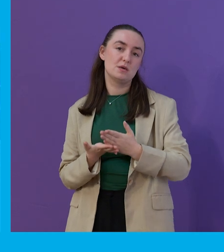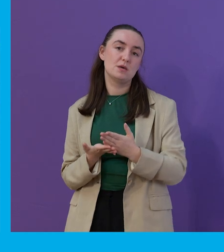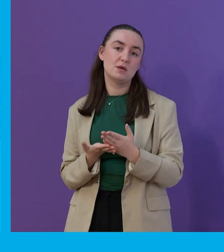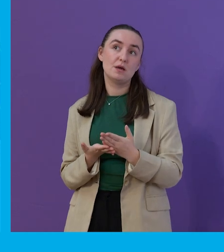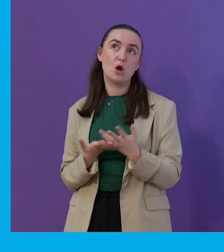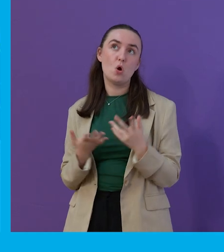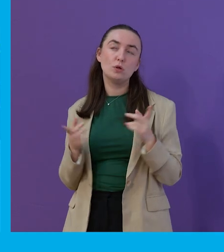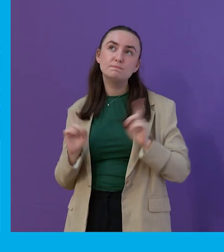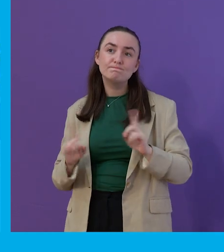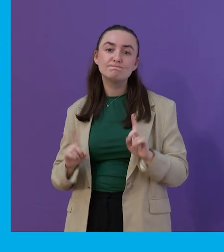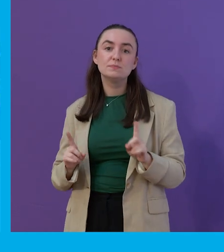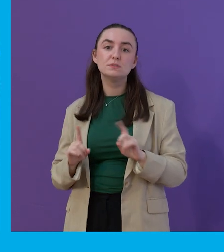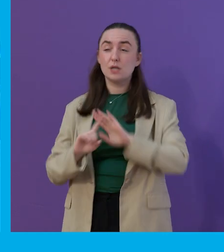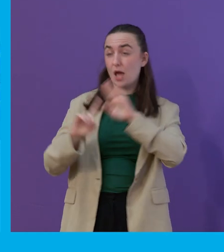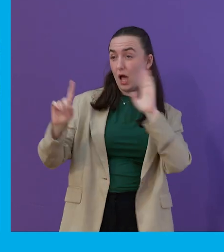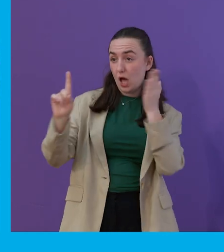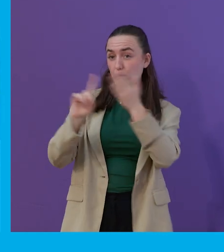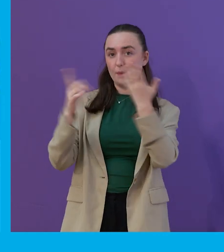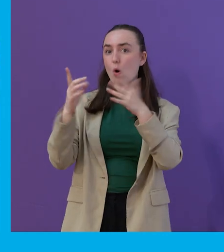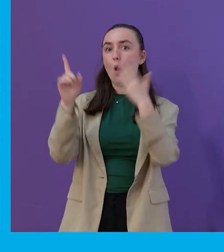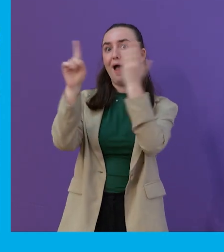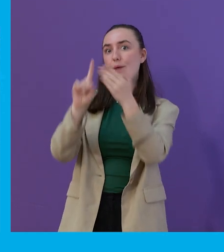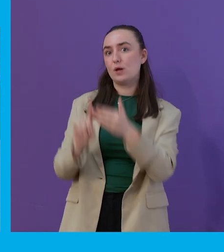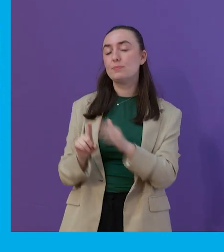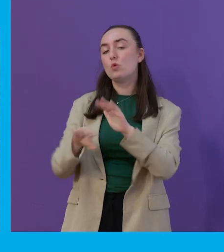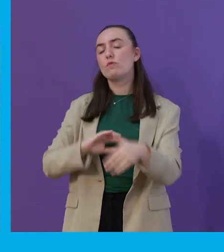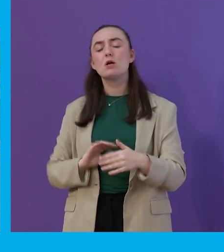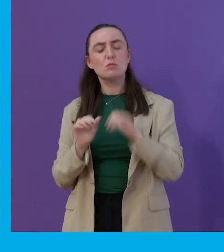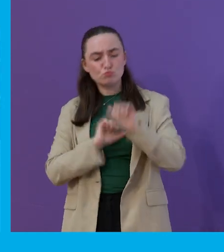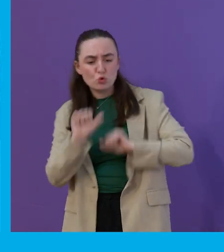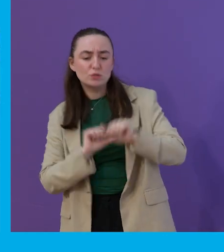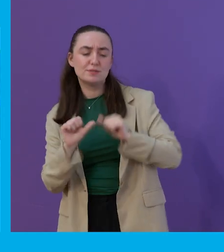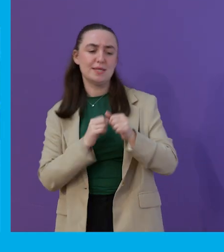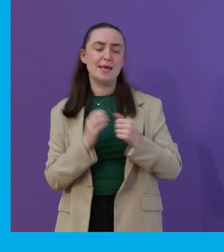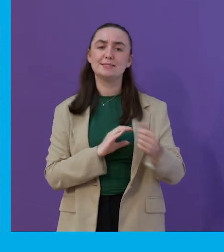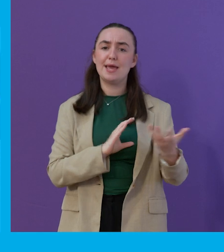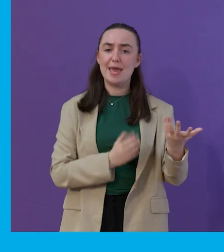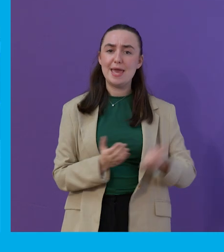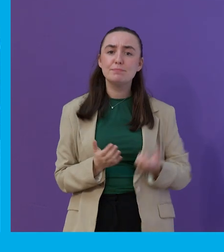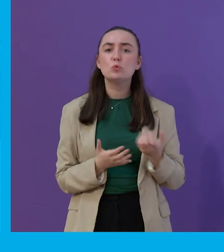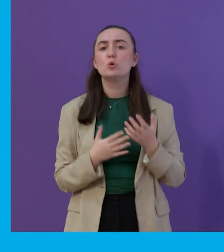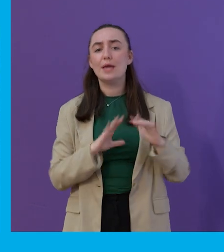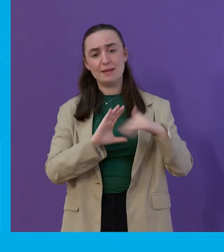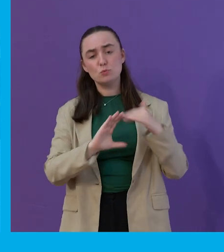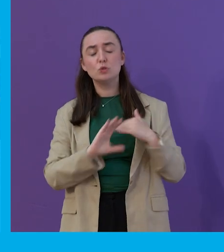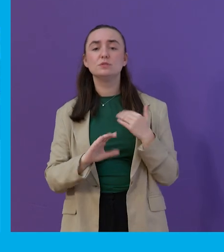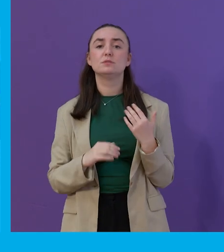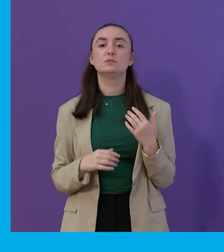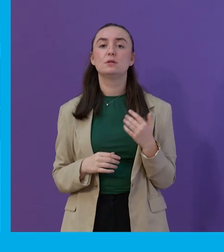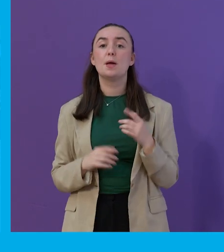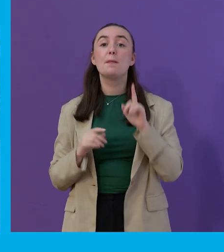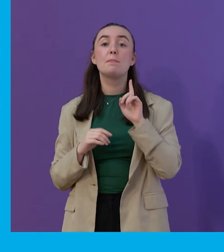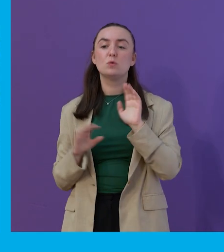focusing on an outcome or outcomes over process, over inputs, over departmental budget. What are we trying to